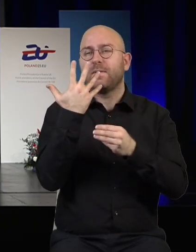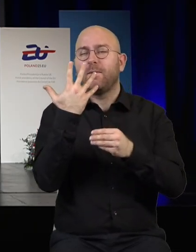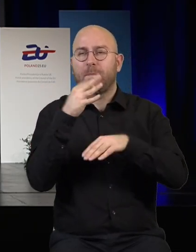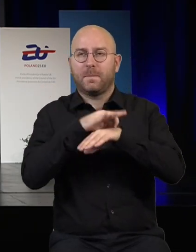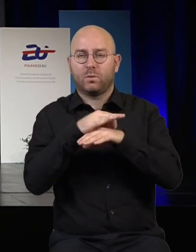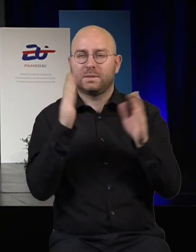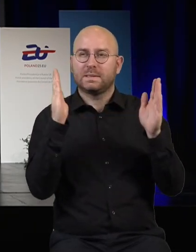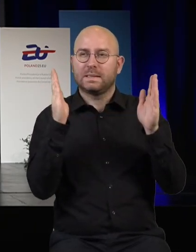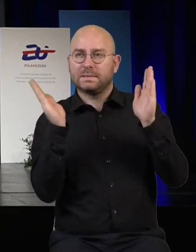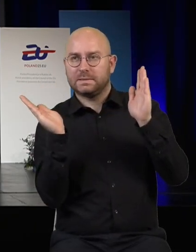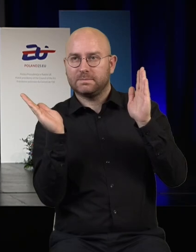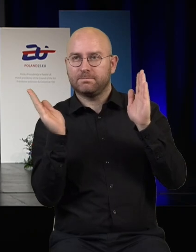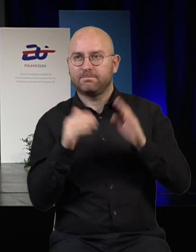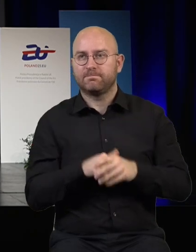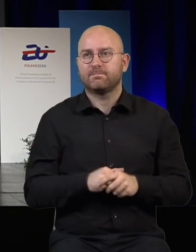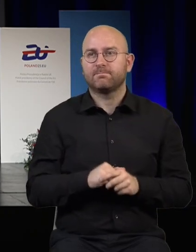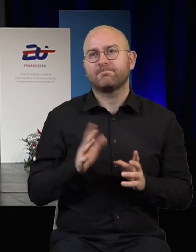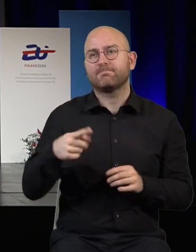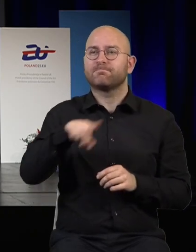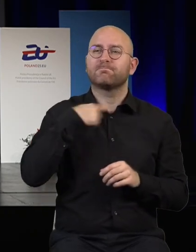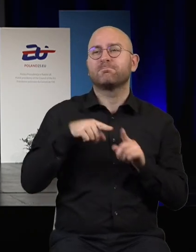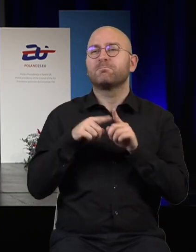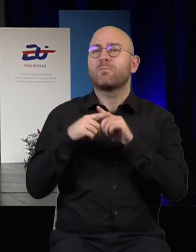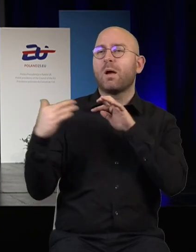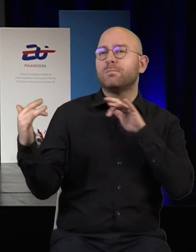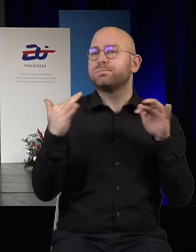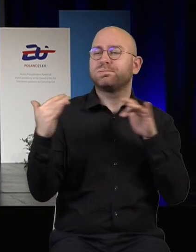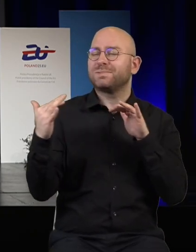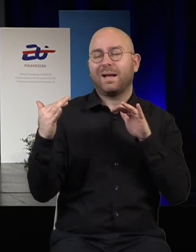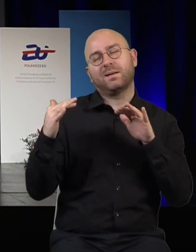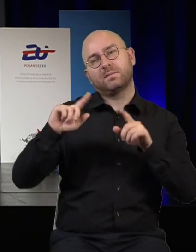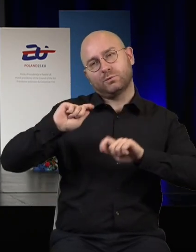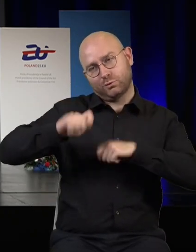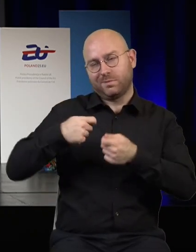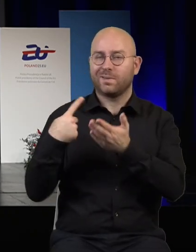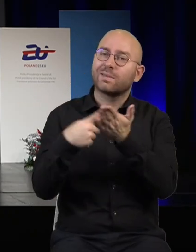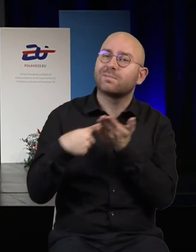to sum up my question to Sophie.